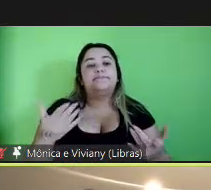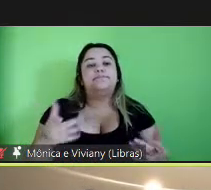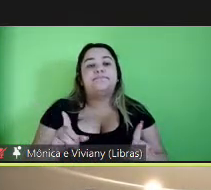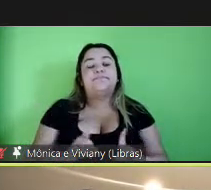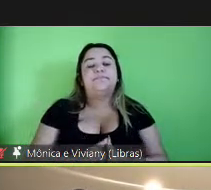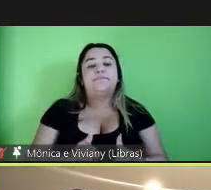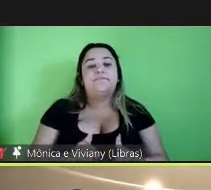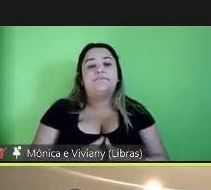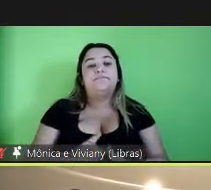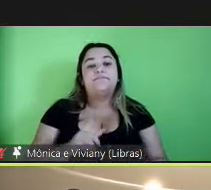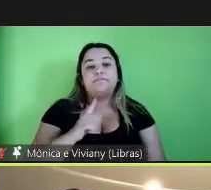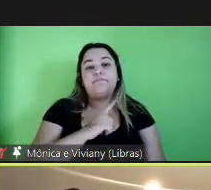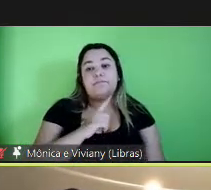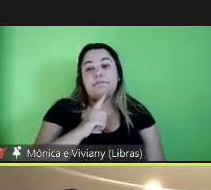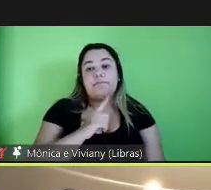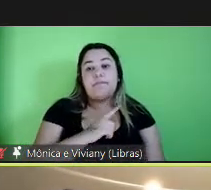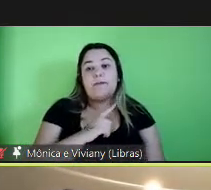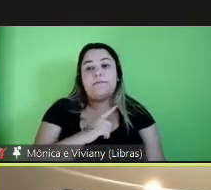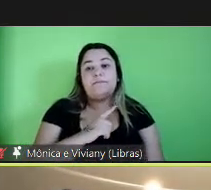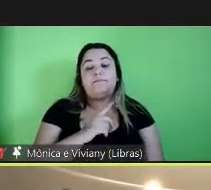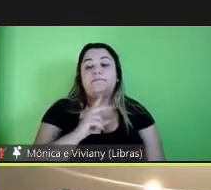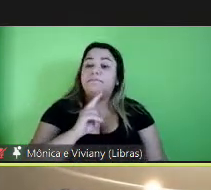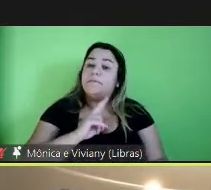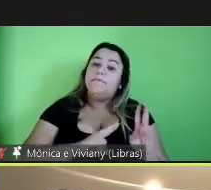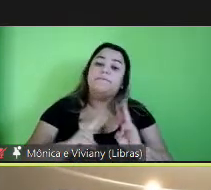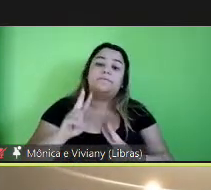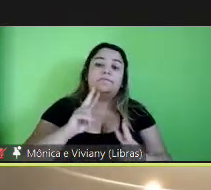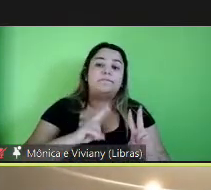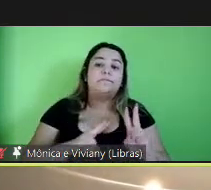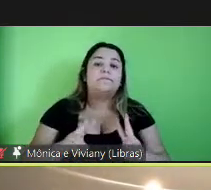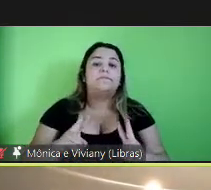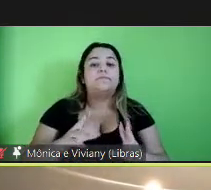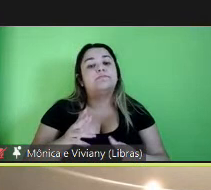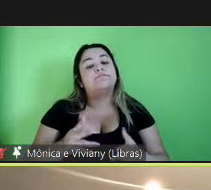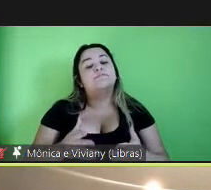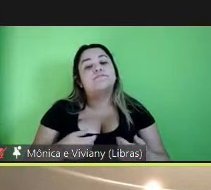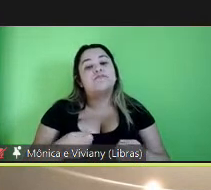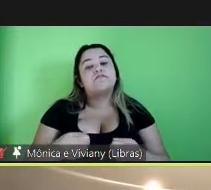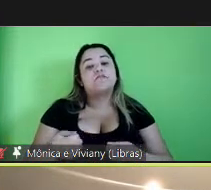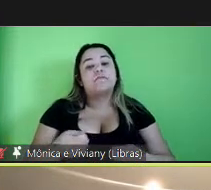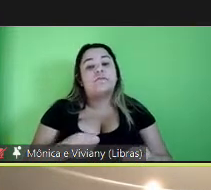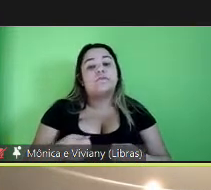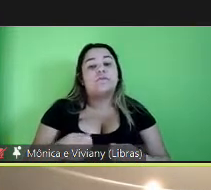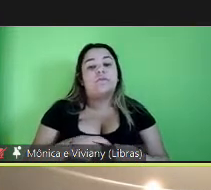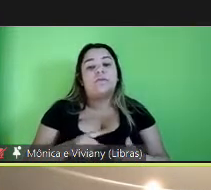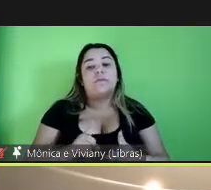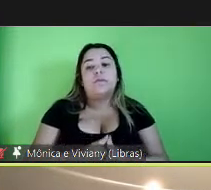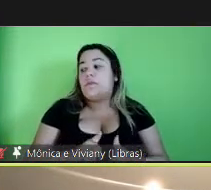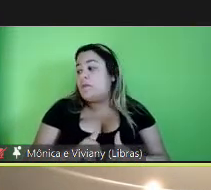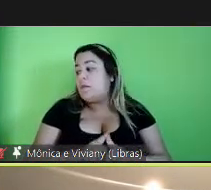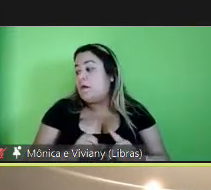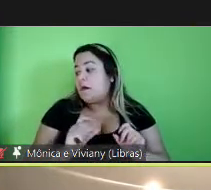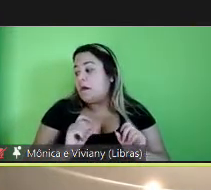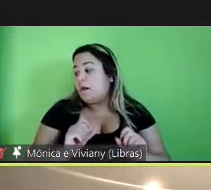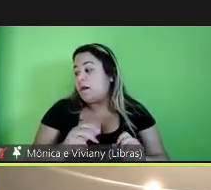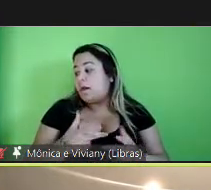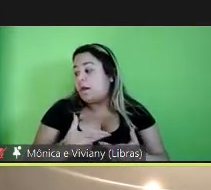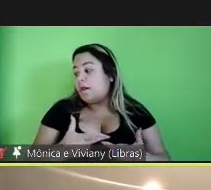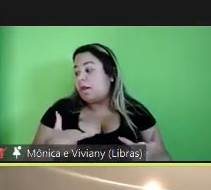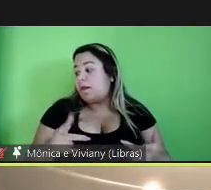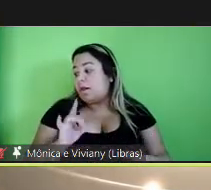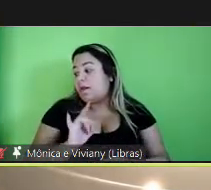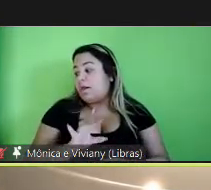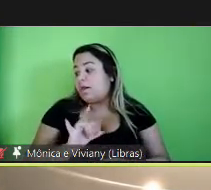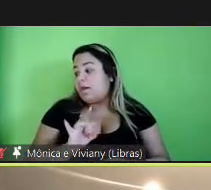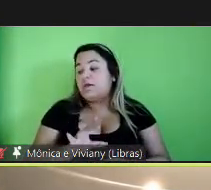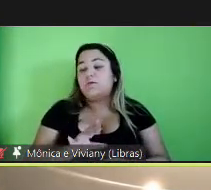be leading on the approach, but very much that we can't do it alone, and it is very much a collective action as well. And just that